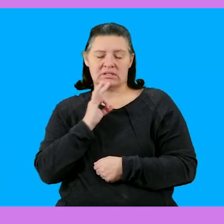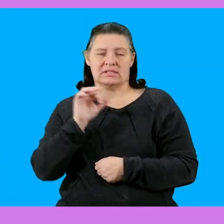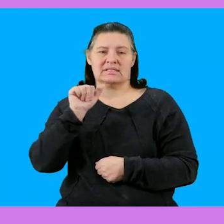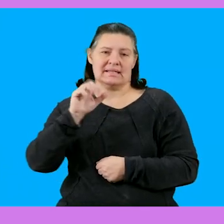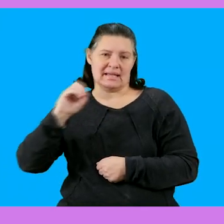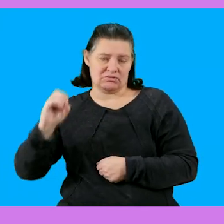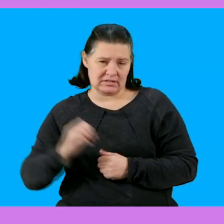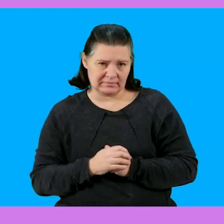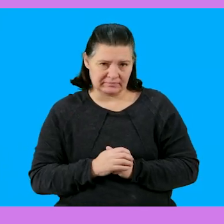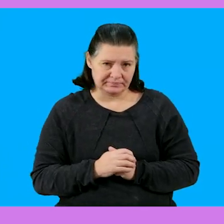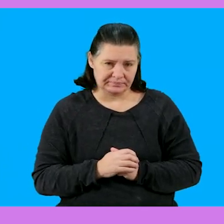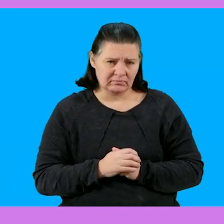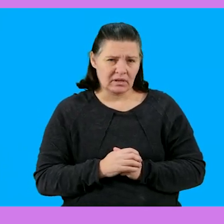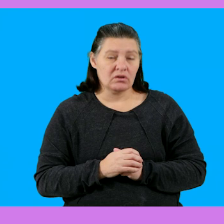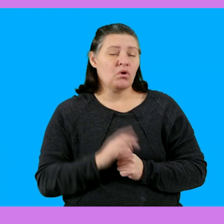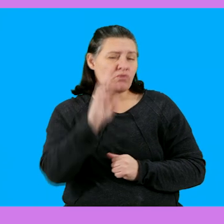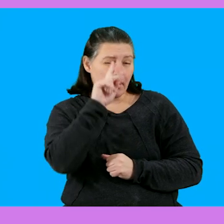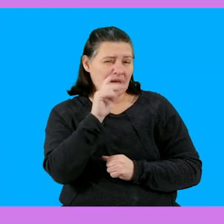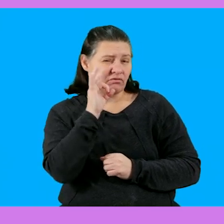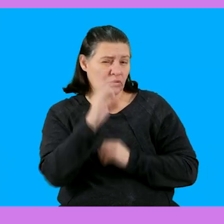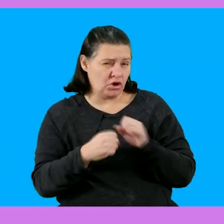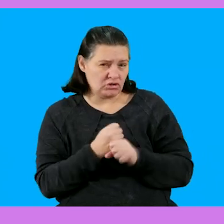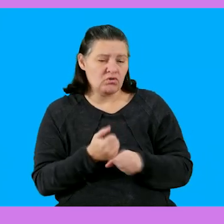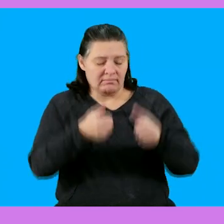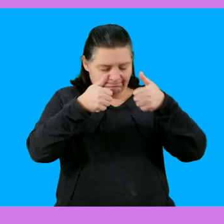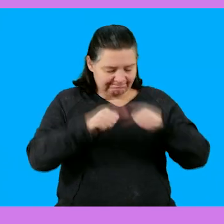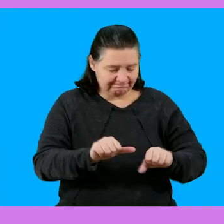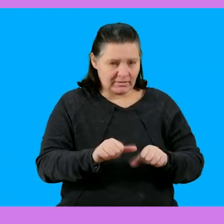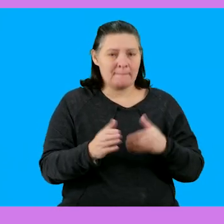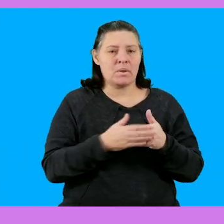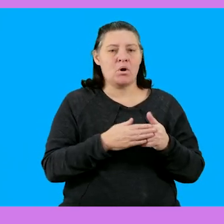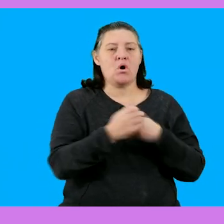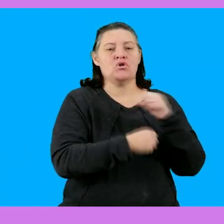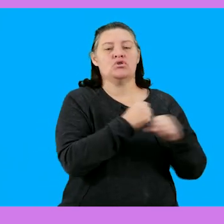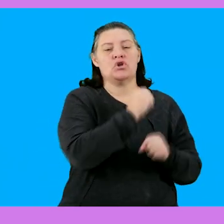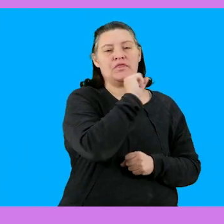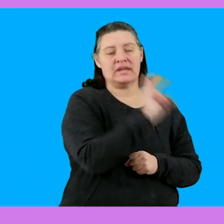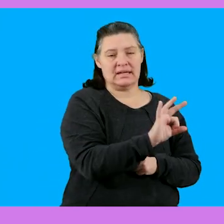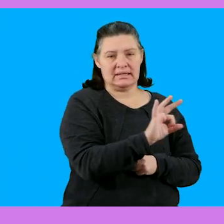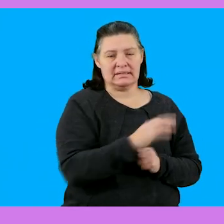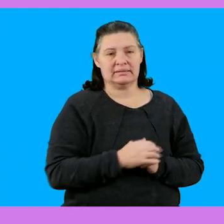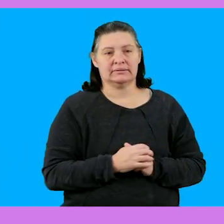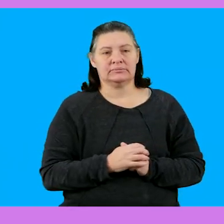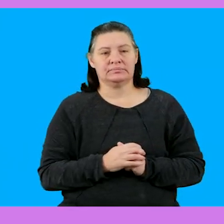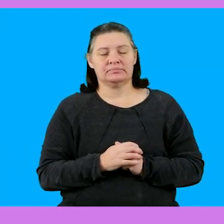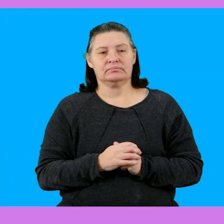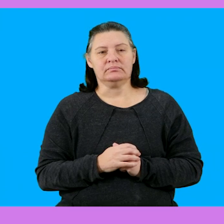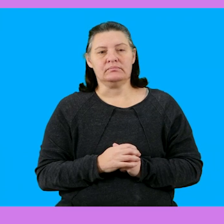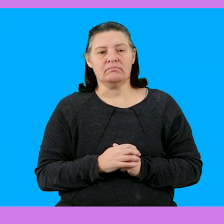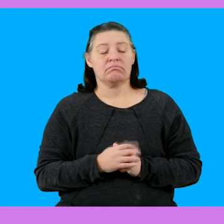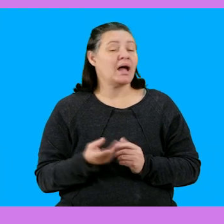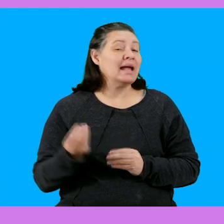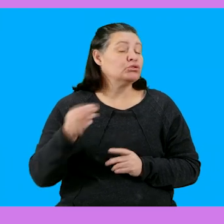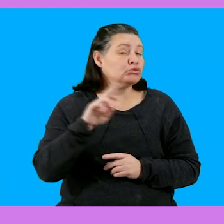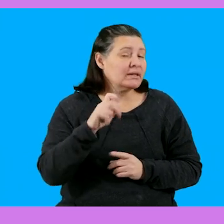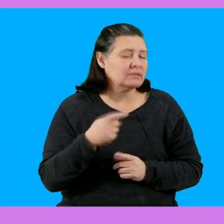3,600 Rand for year number 2. Remember, it's a period of 3 years, so therefore I'm going to indicate year number 3 as well. So